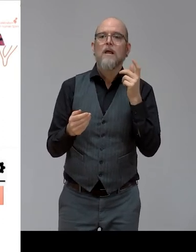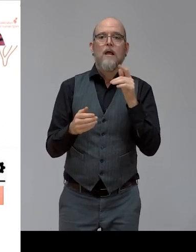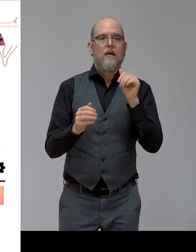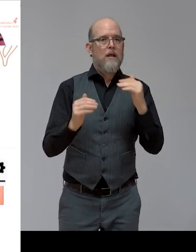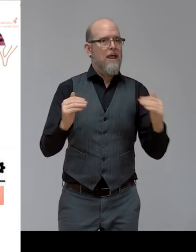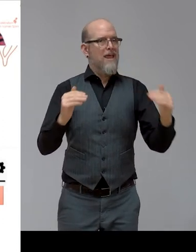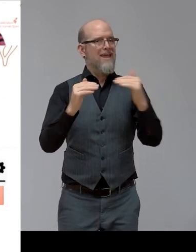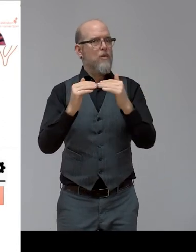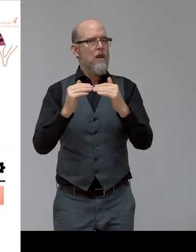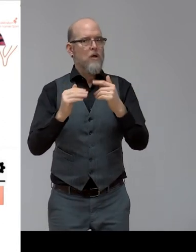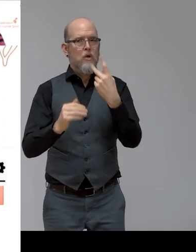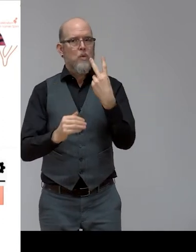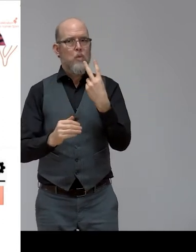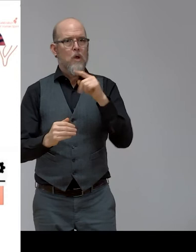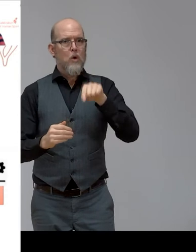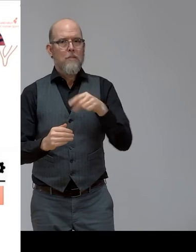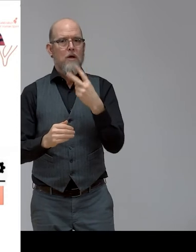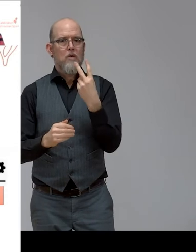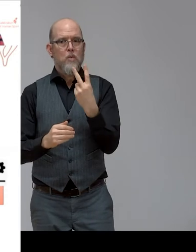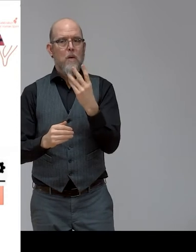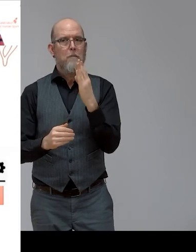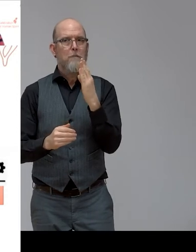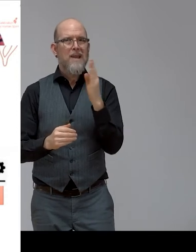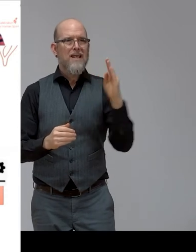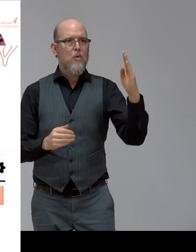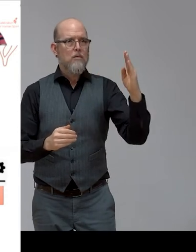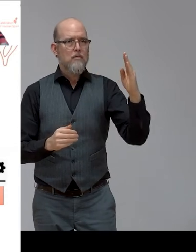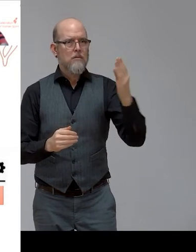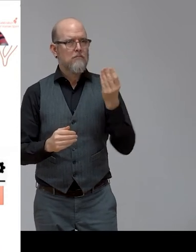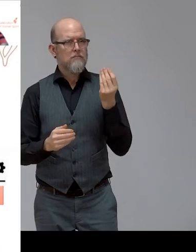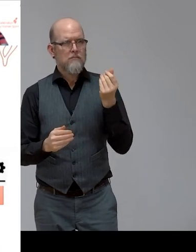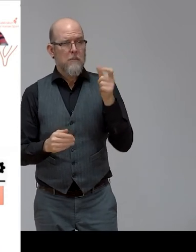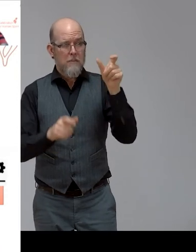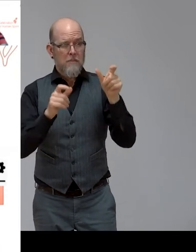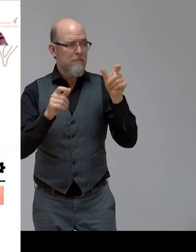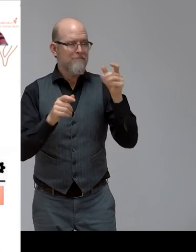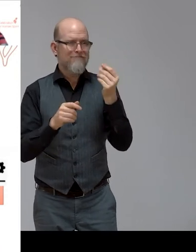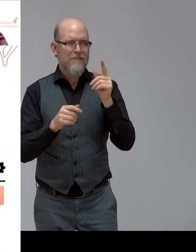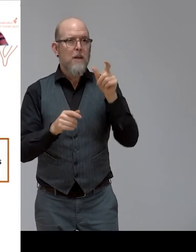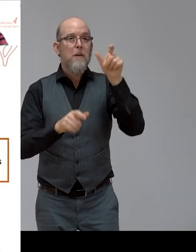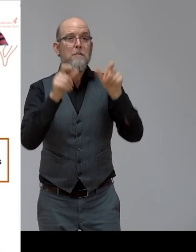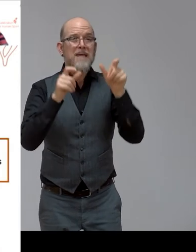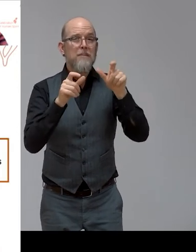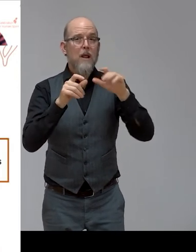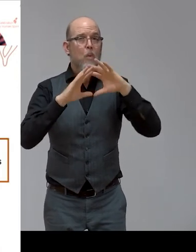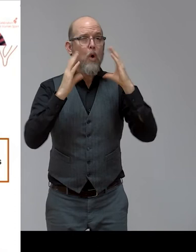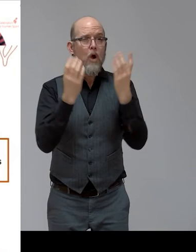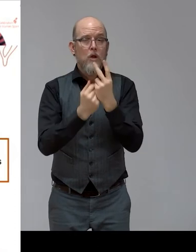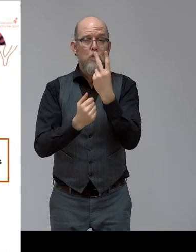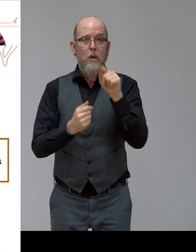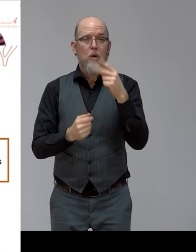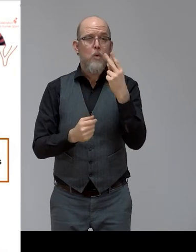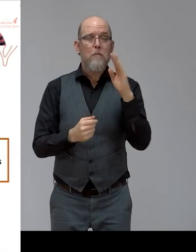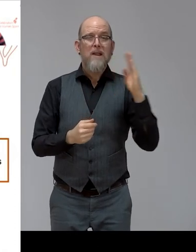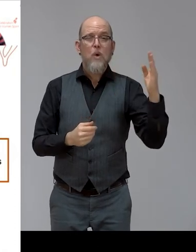billion persons with vision impairment out there in the world? We need a solution that is easy